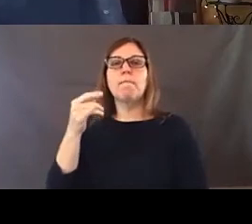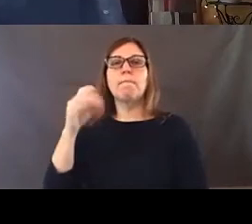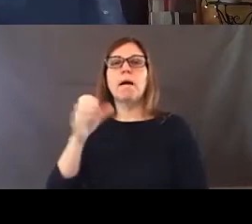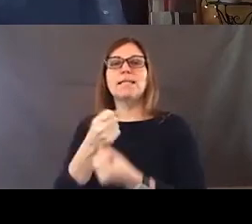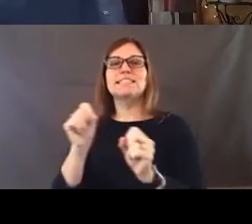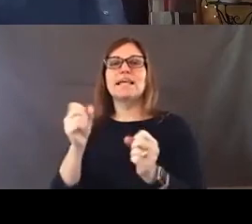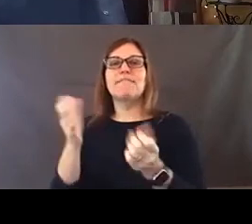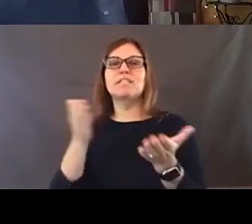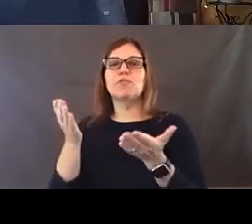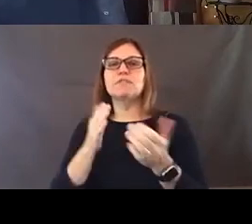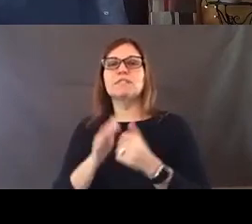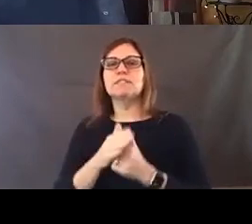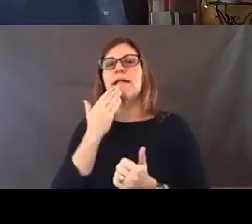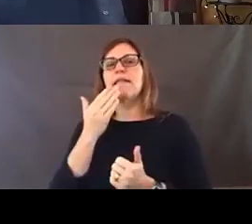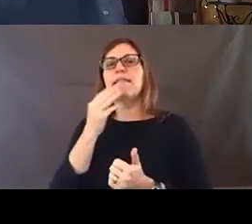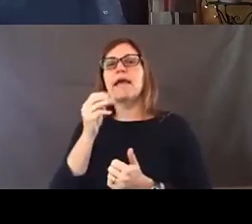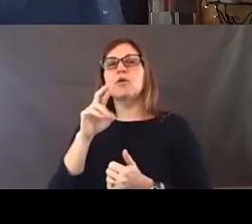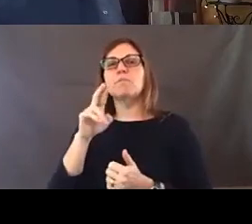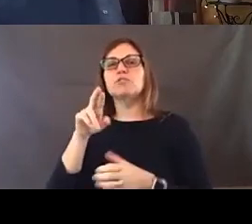Thank you, Mr. Chair.